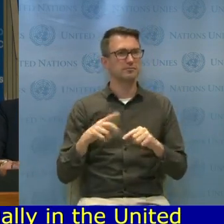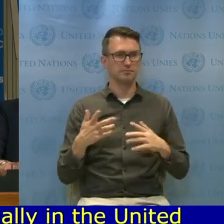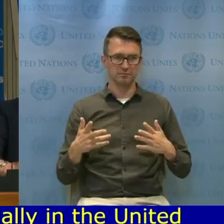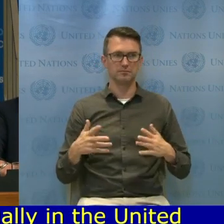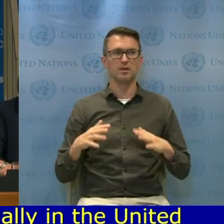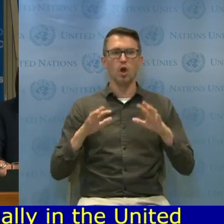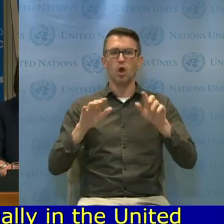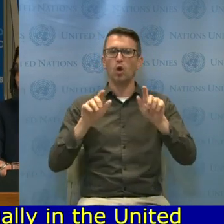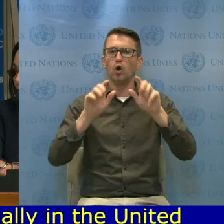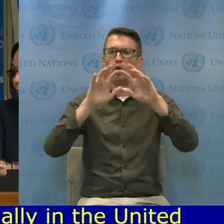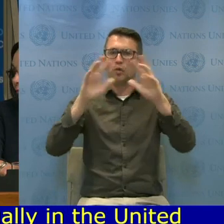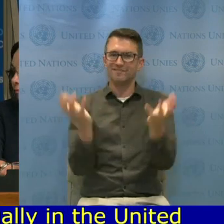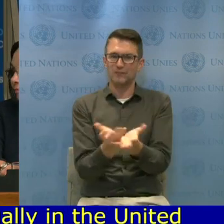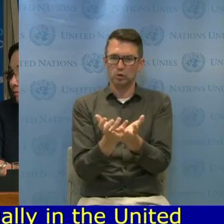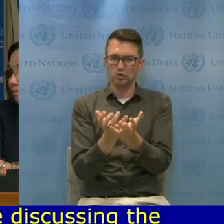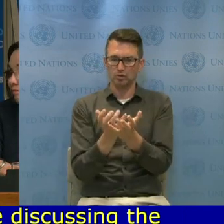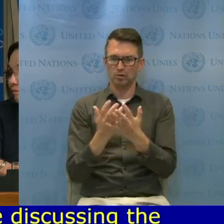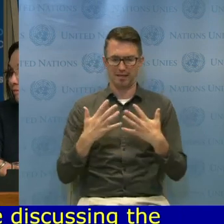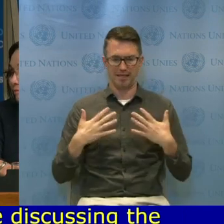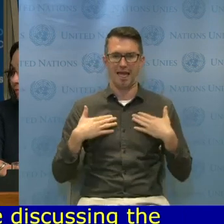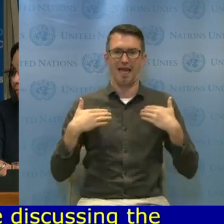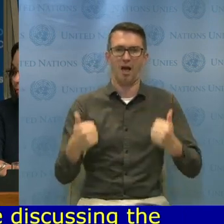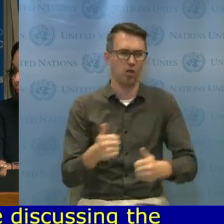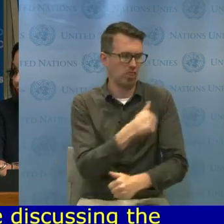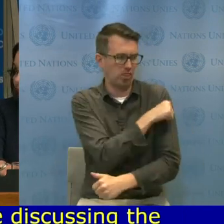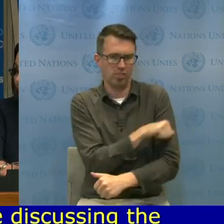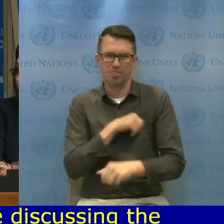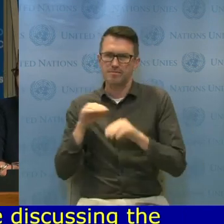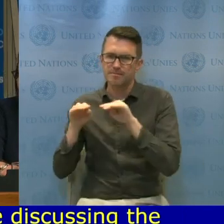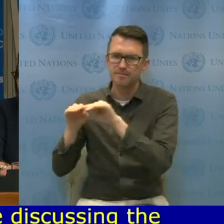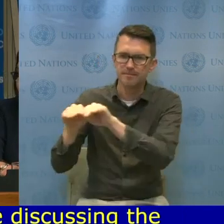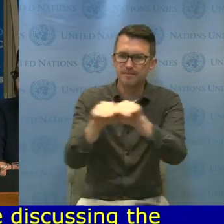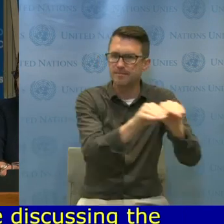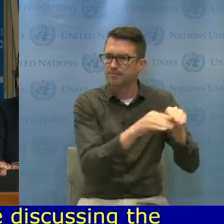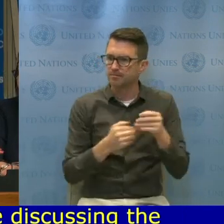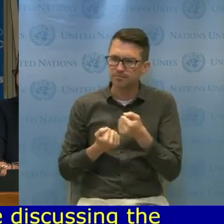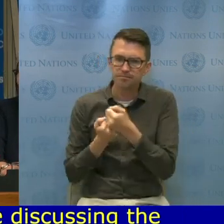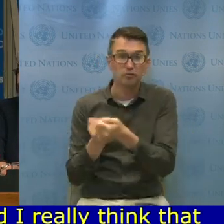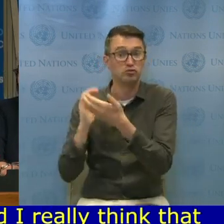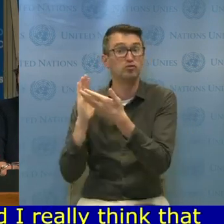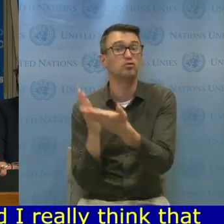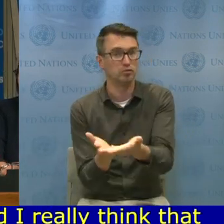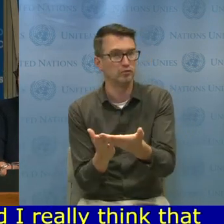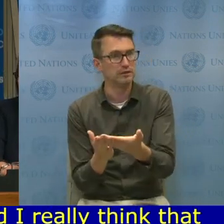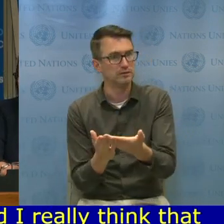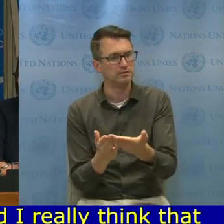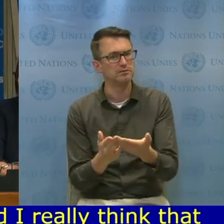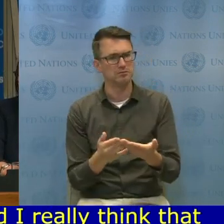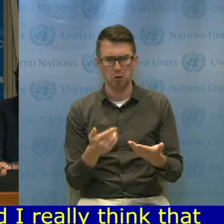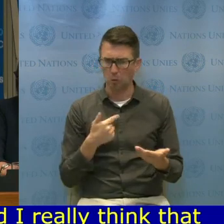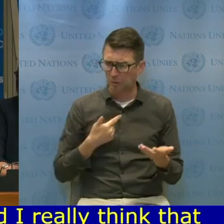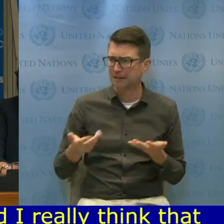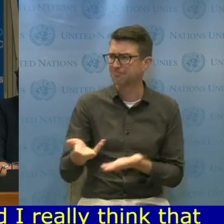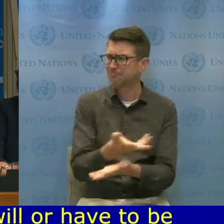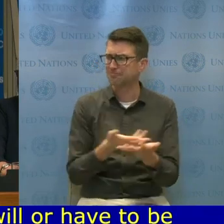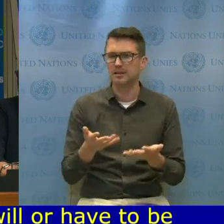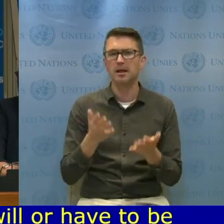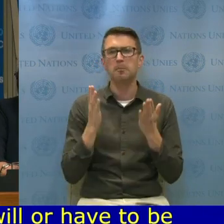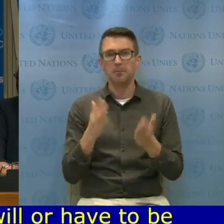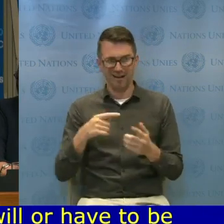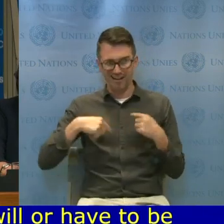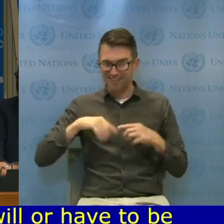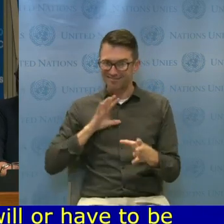will or have to be channeled into that as well. So on behalf of my co-chair, on behalf of